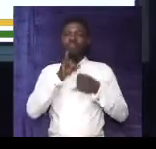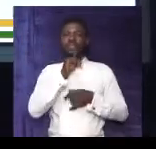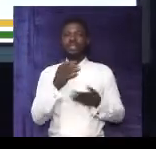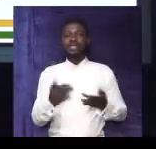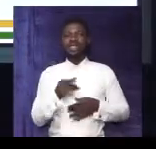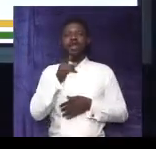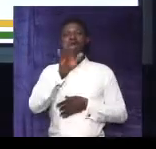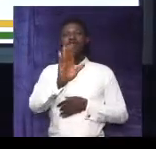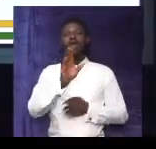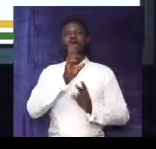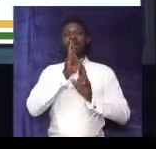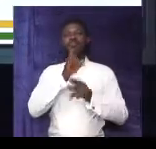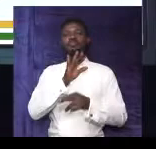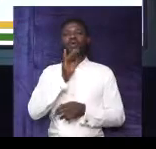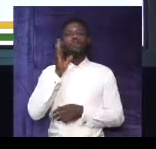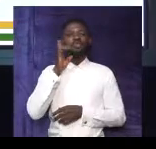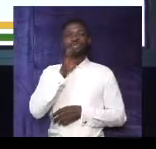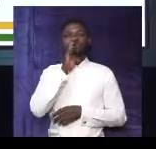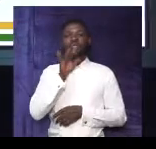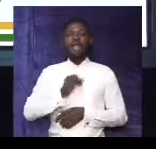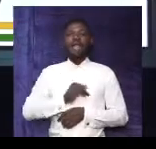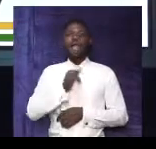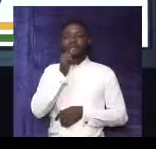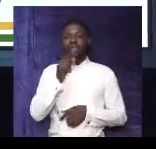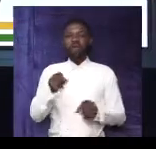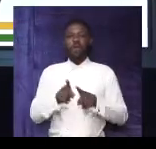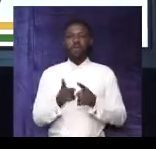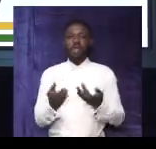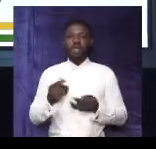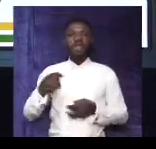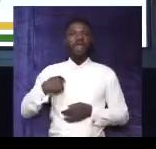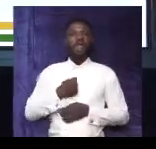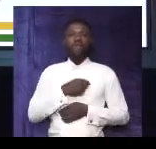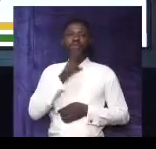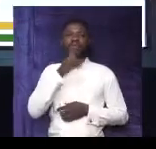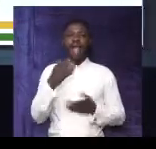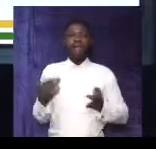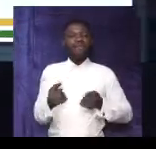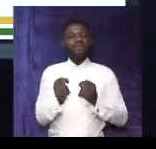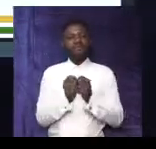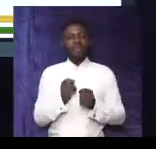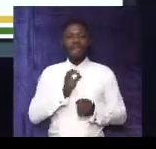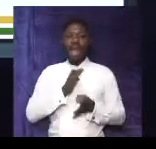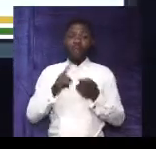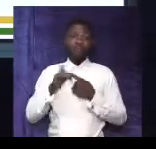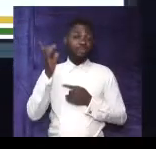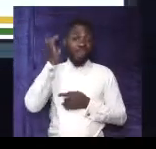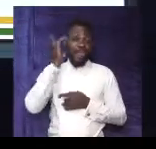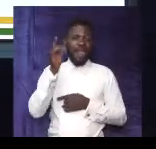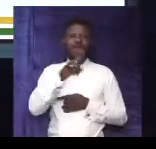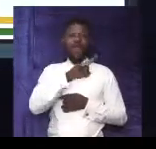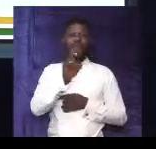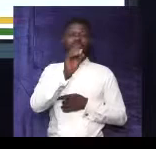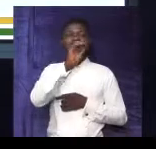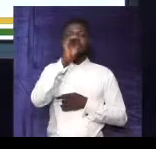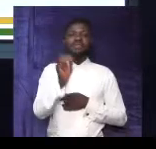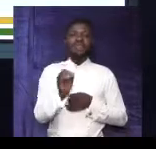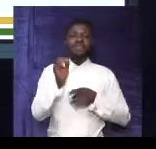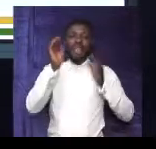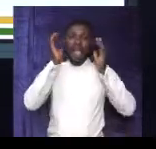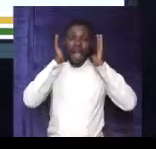Uncle Popo is here. Your response should be, I am also here. We are here together, then I want to